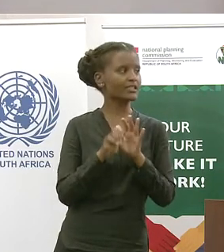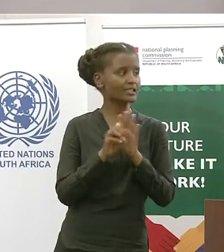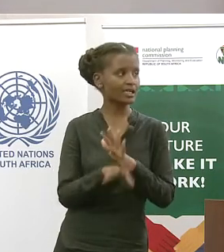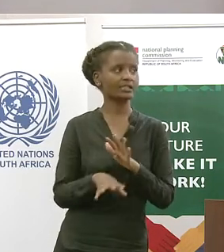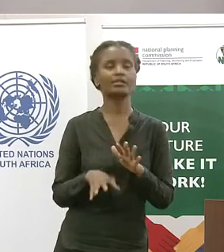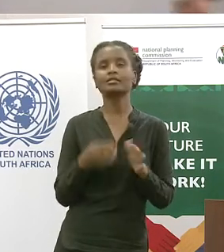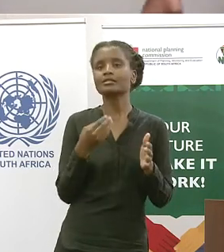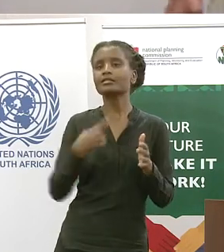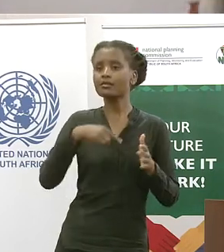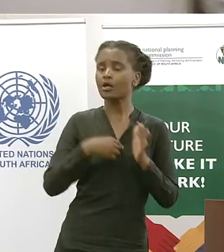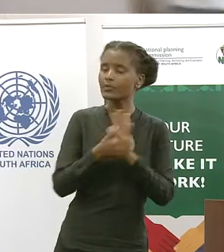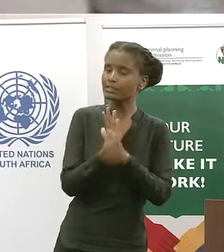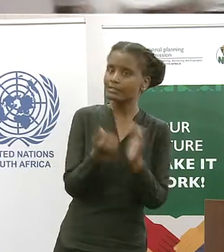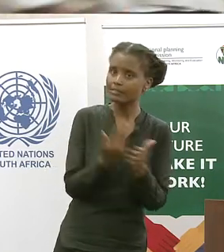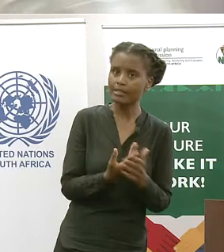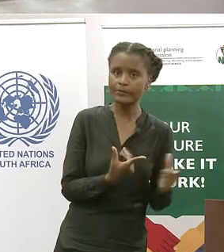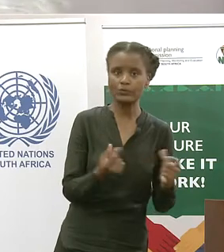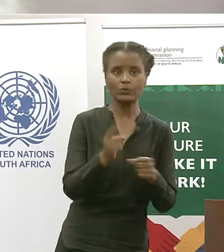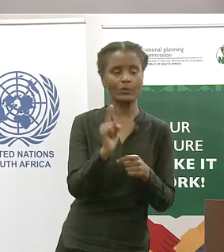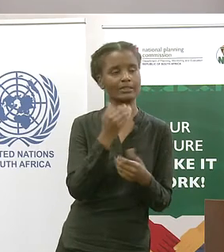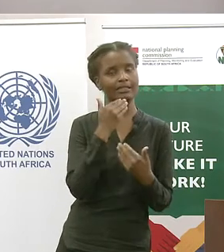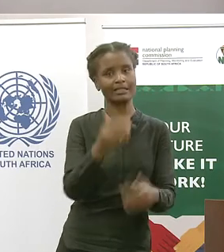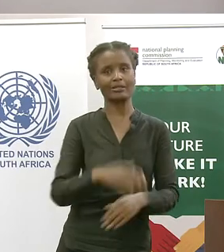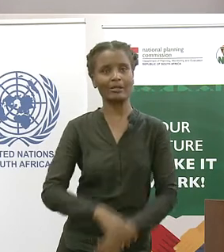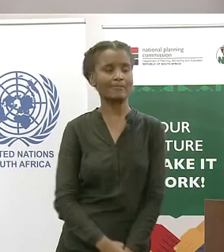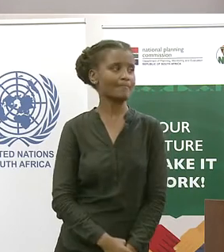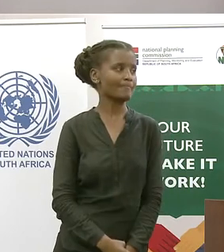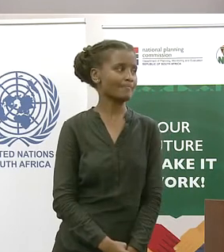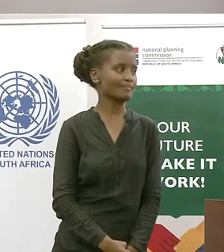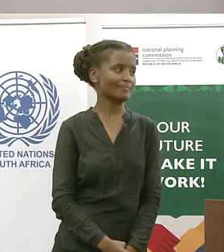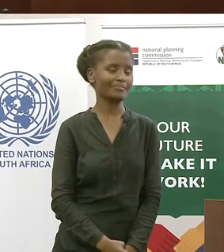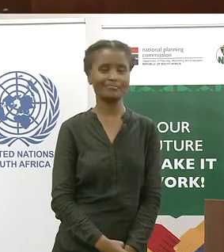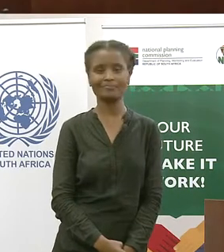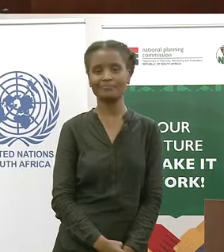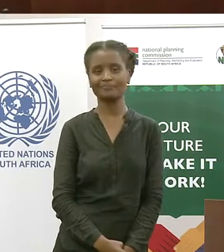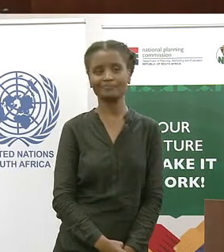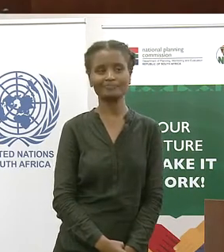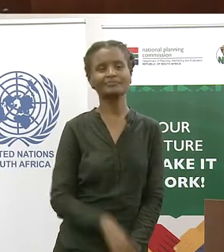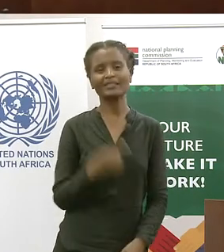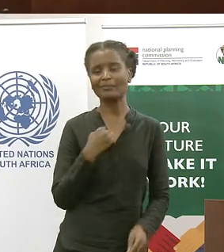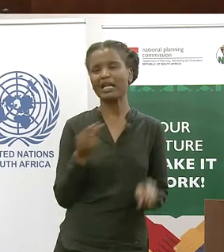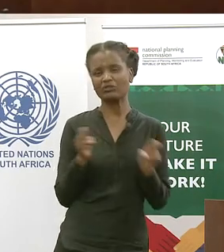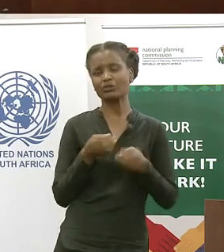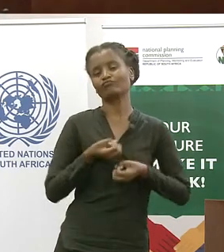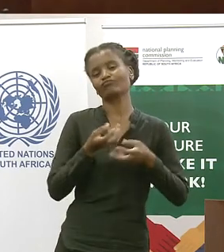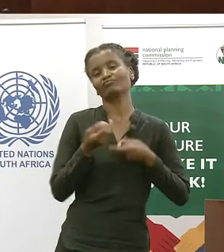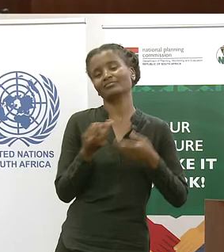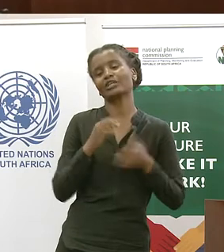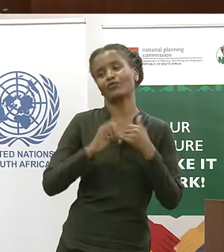our ability on what we are doing. Thanks. It was so short. I tried. All right.